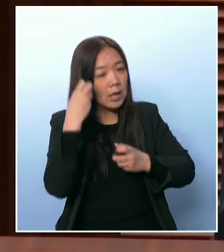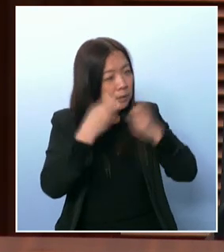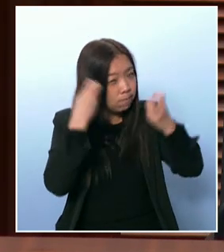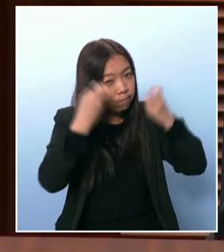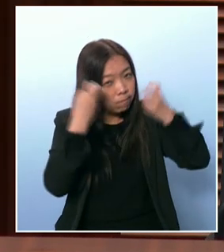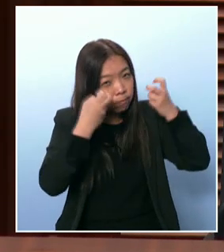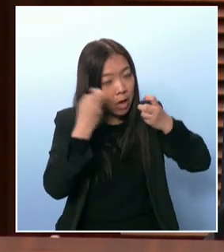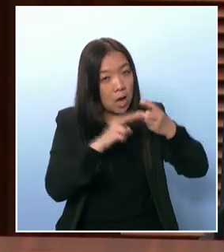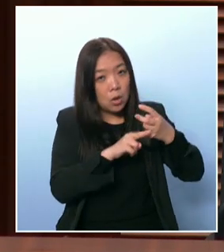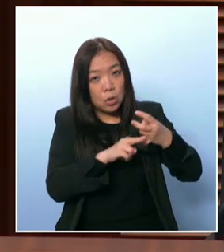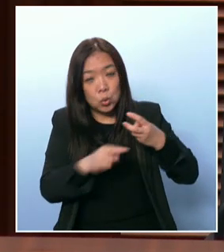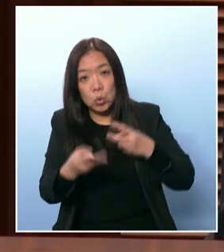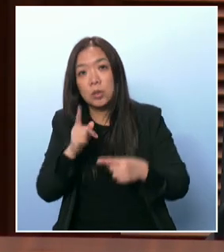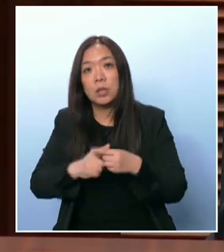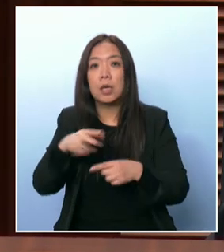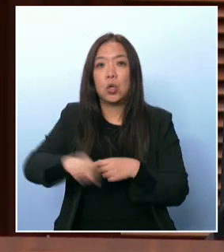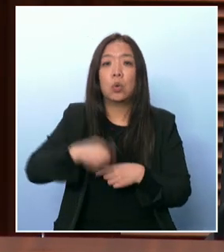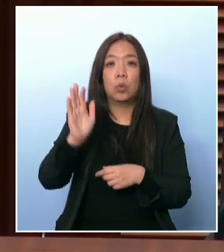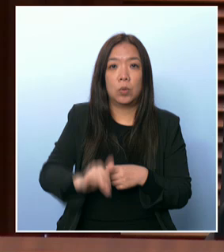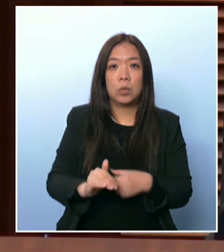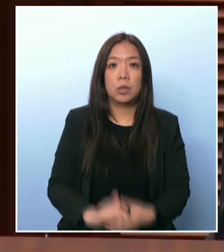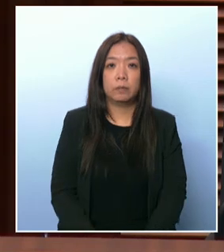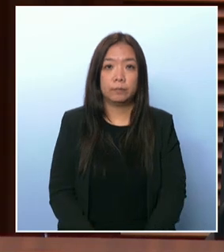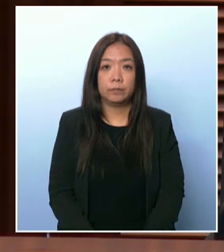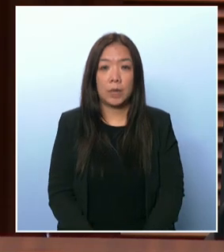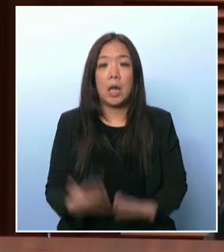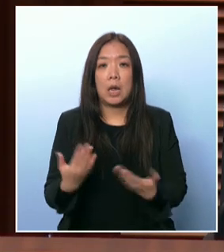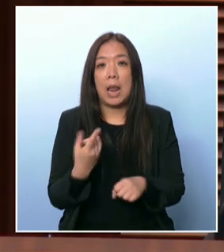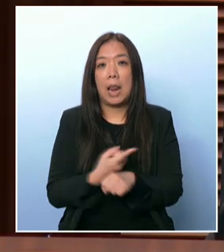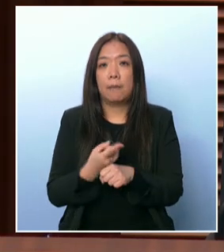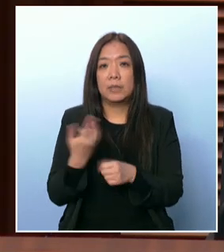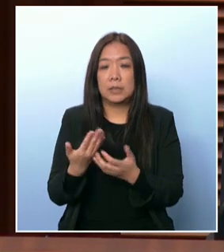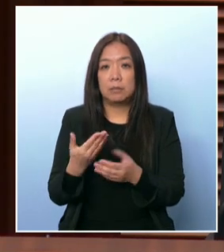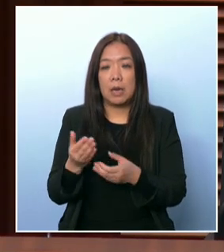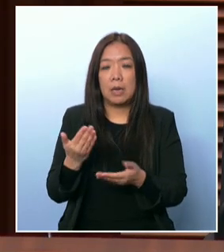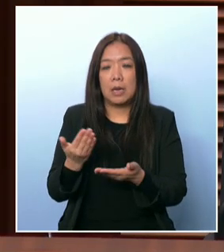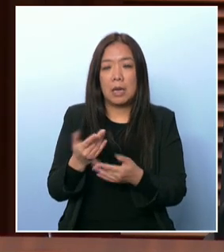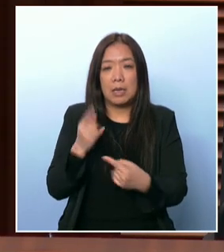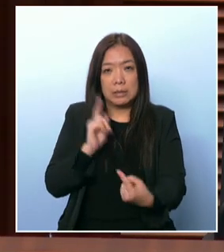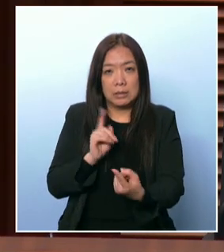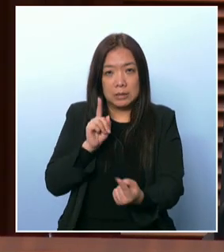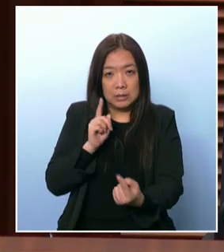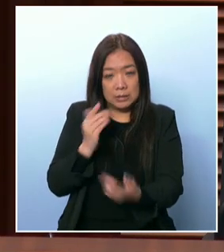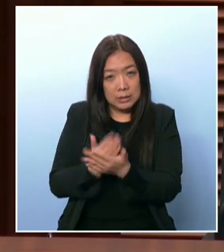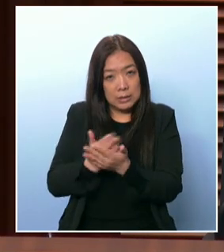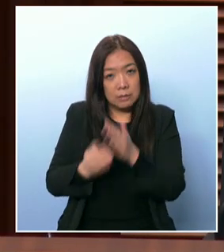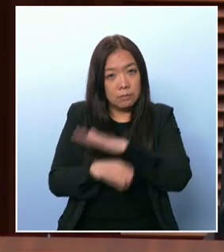integrate the research process from research to clinical